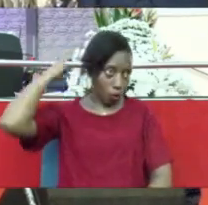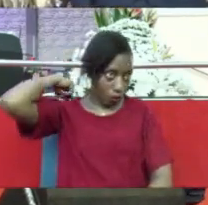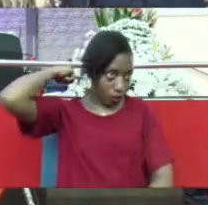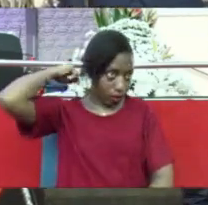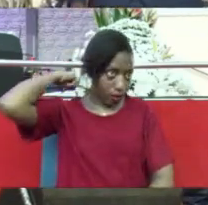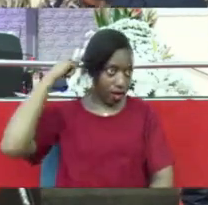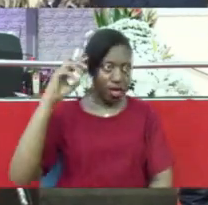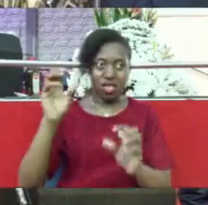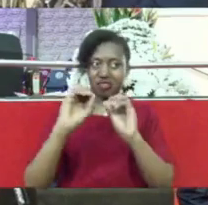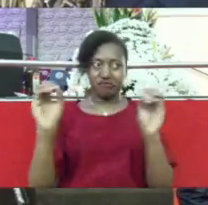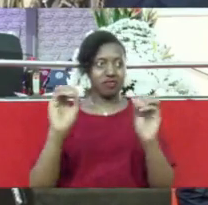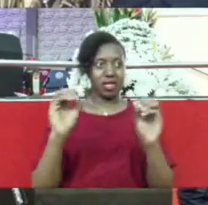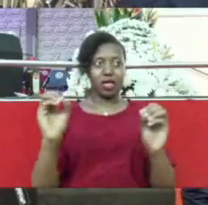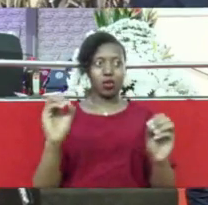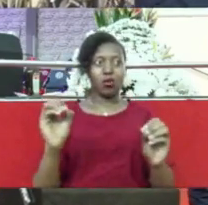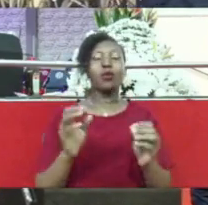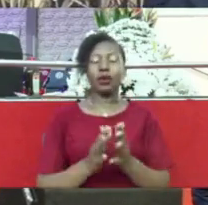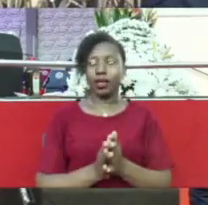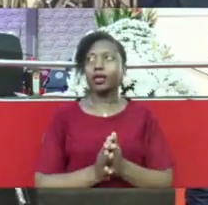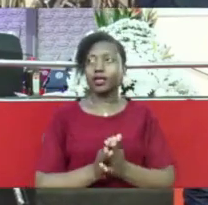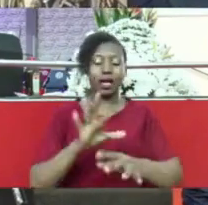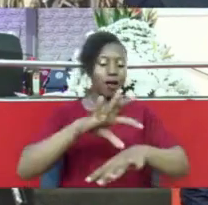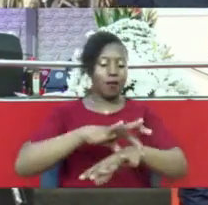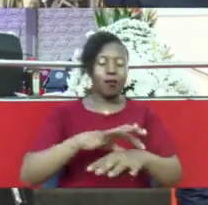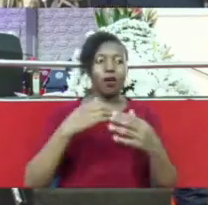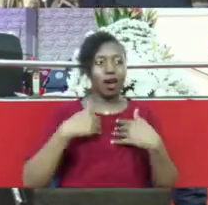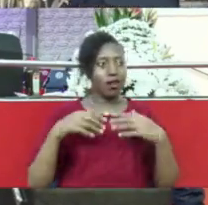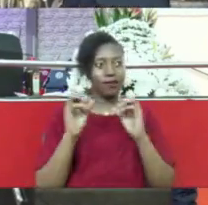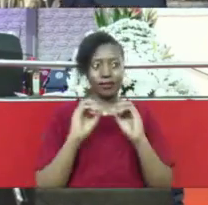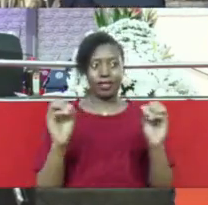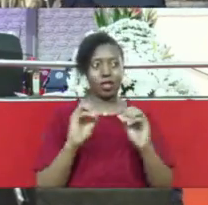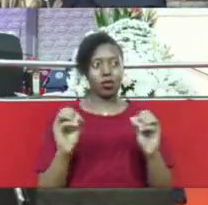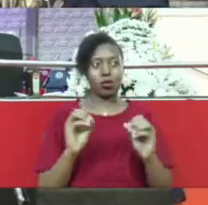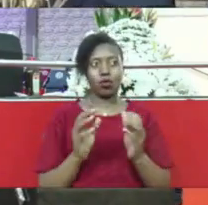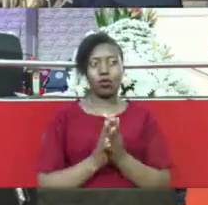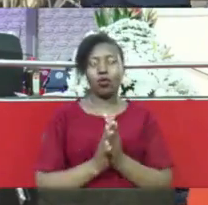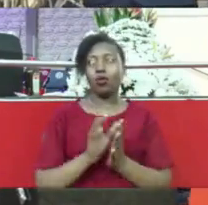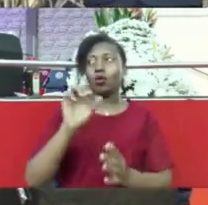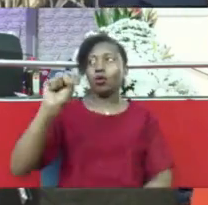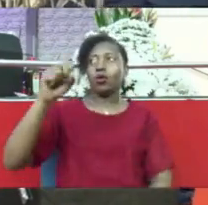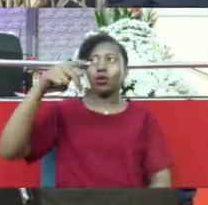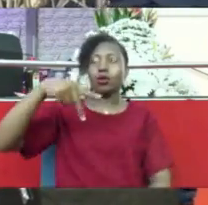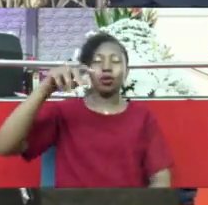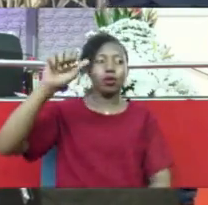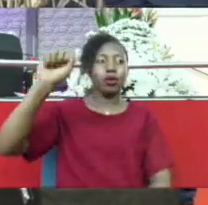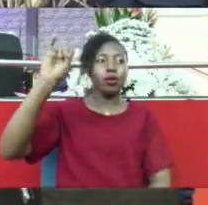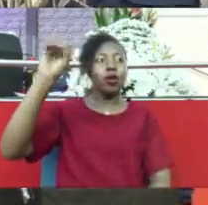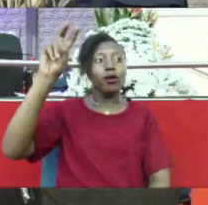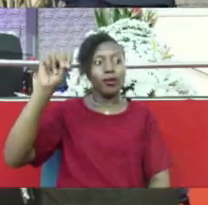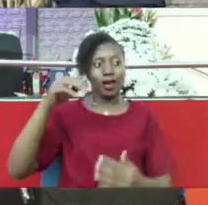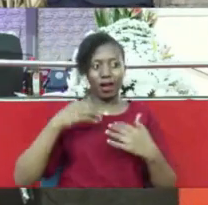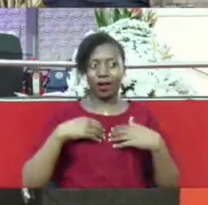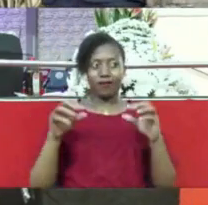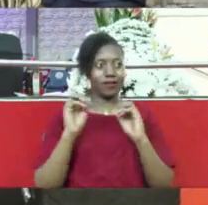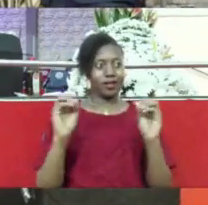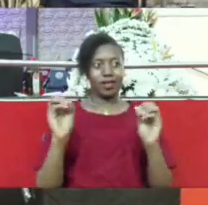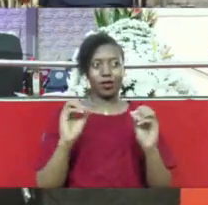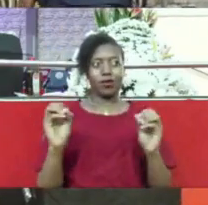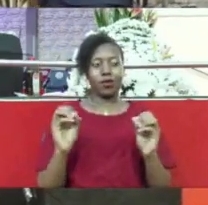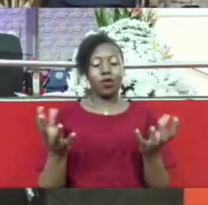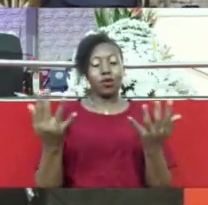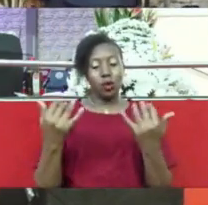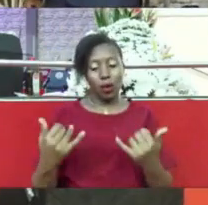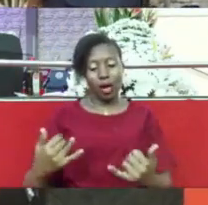have a backbone. Hauna mifupa ama hauna uti wa mgongo. It doesn't have a spine. Hauna uti wa mgongo. And rightly so,